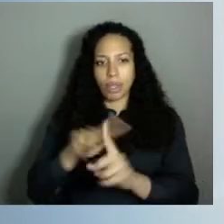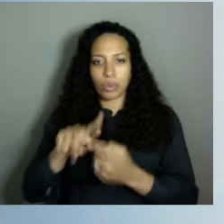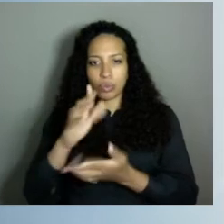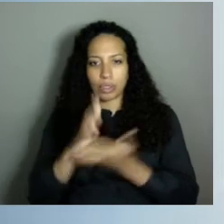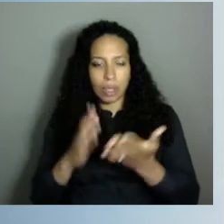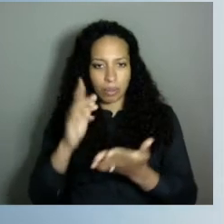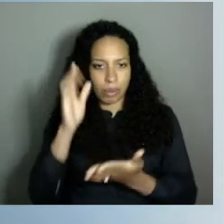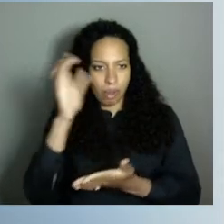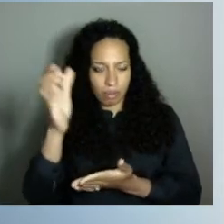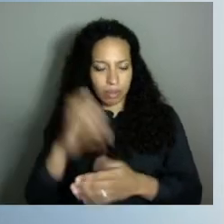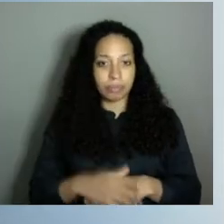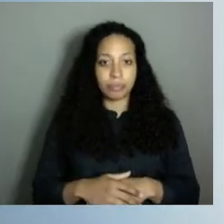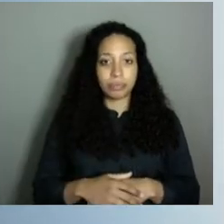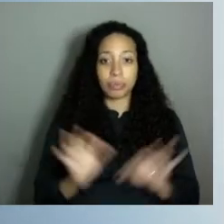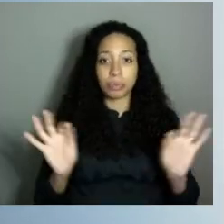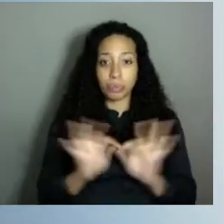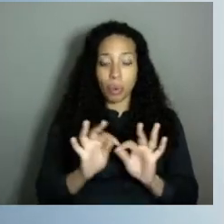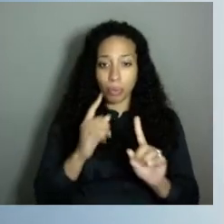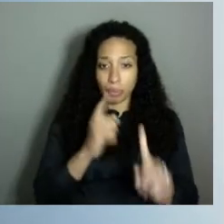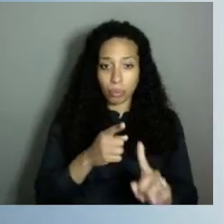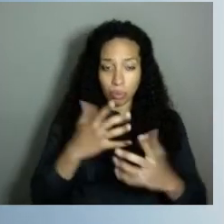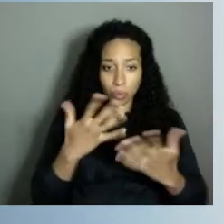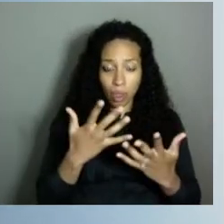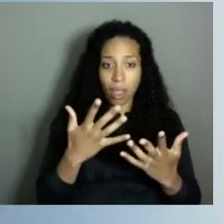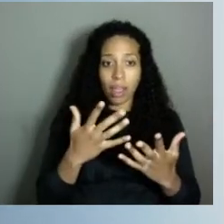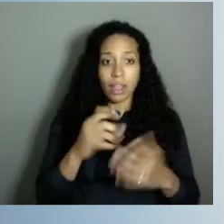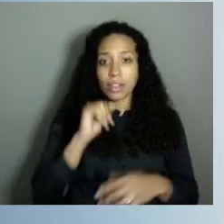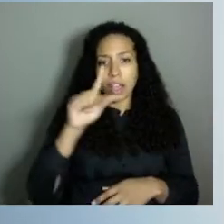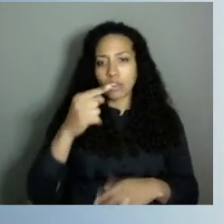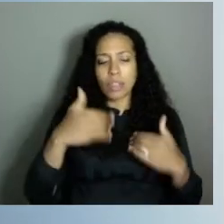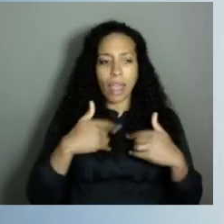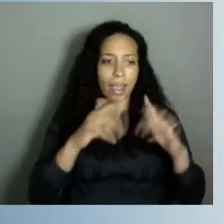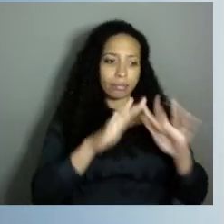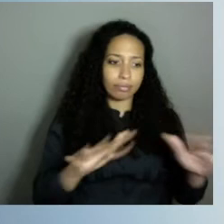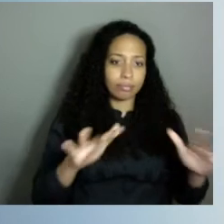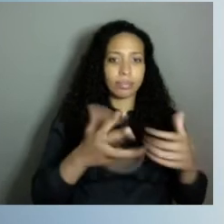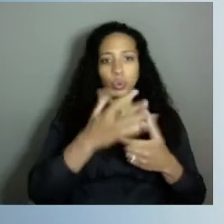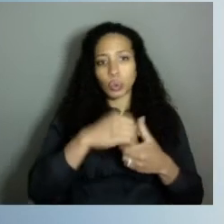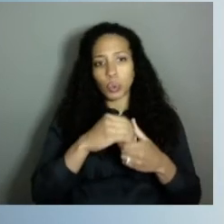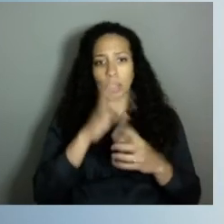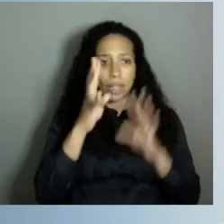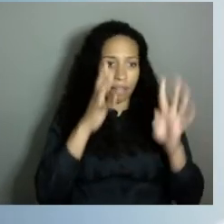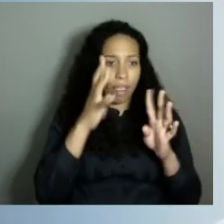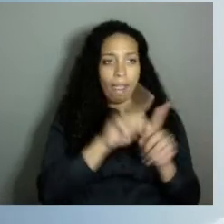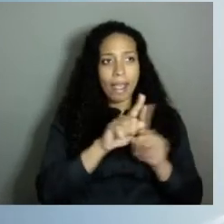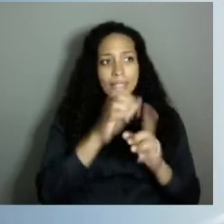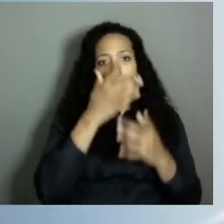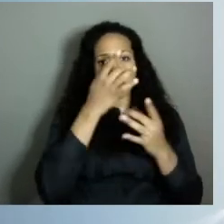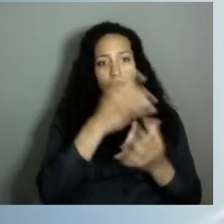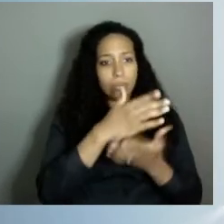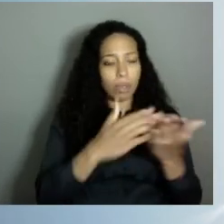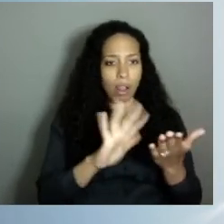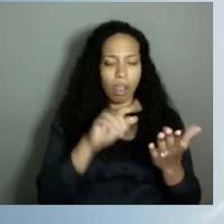The important part of the story here is not to have diversity, inclusion, and innovation as an interesting aspect, but as rather a core tenet to